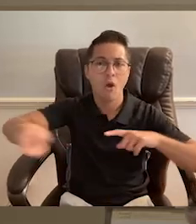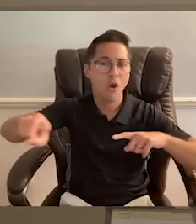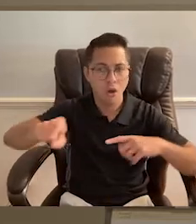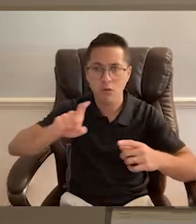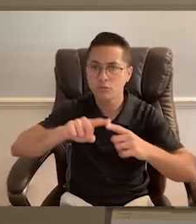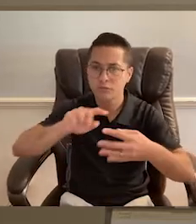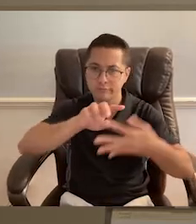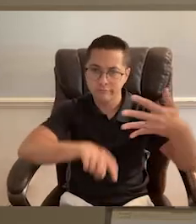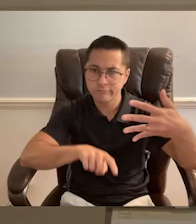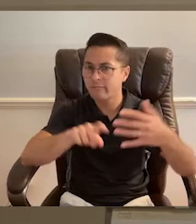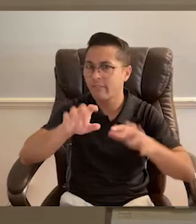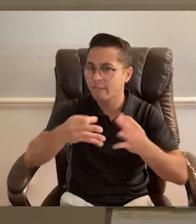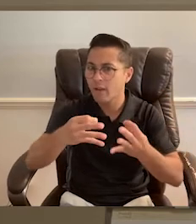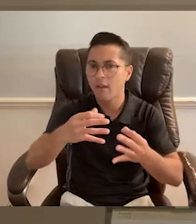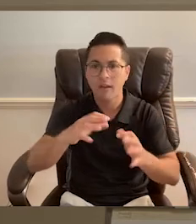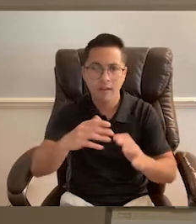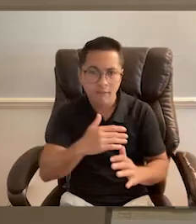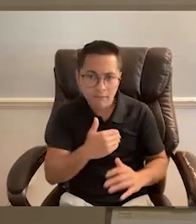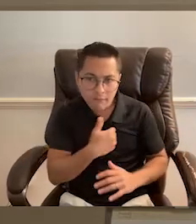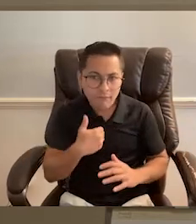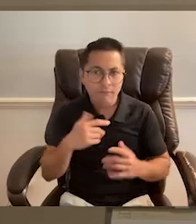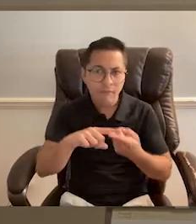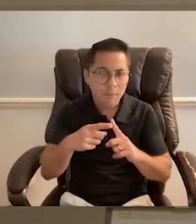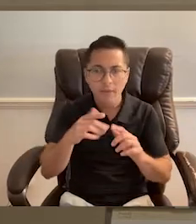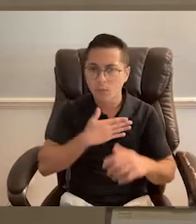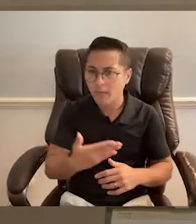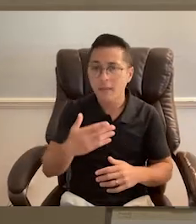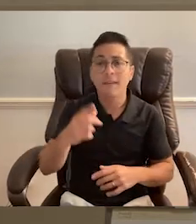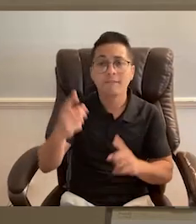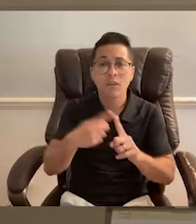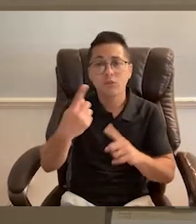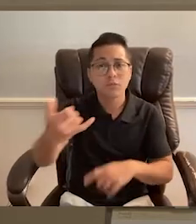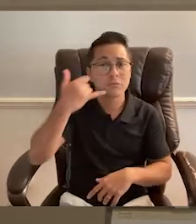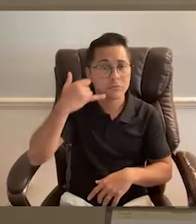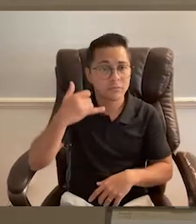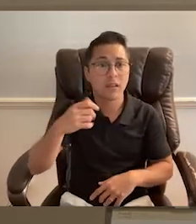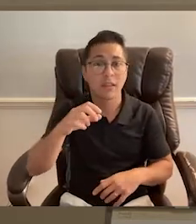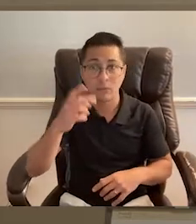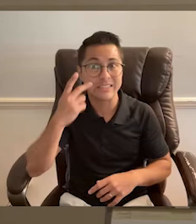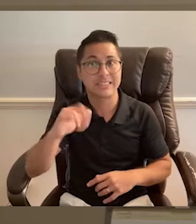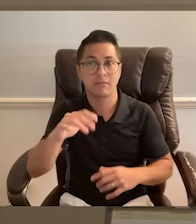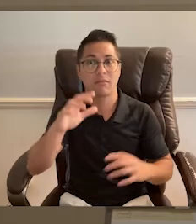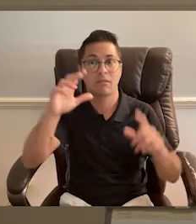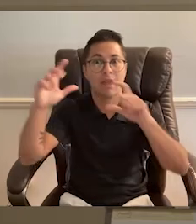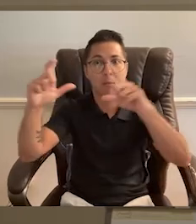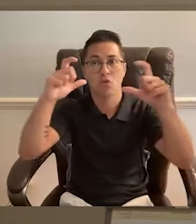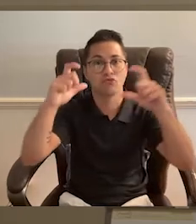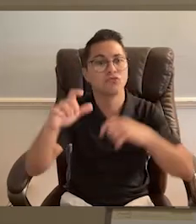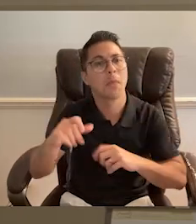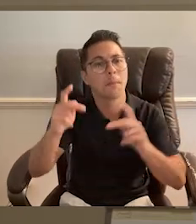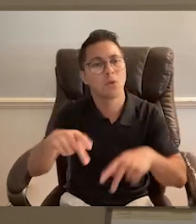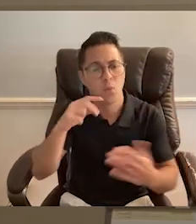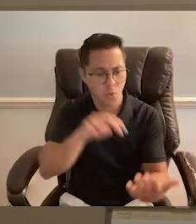COVID-19, and then, it got very awkward. And at the same time, when they're measuring things, they're touching a lot of things, which is, makes it a little